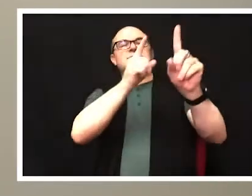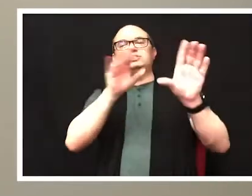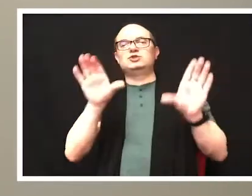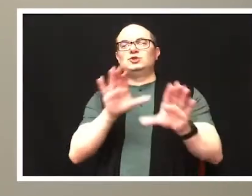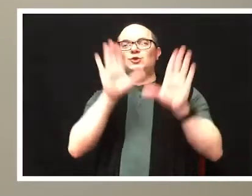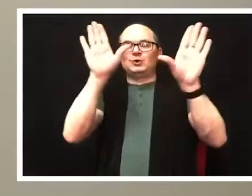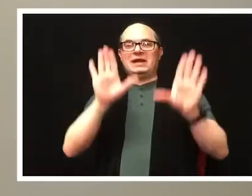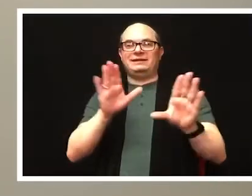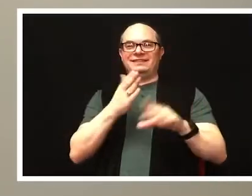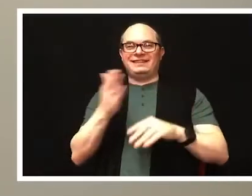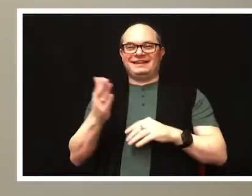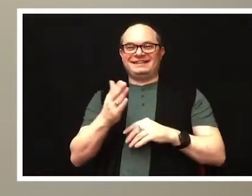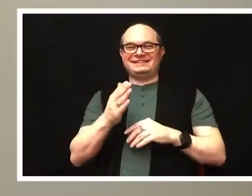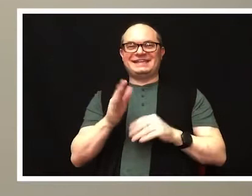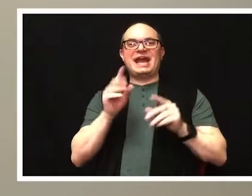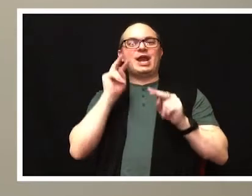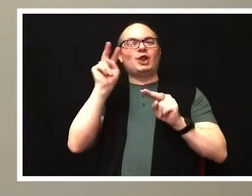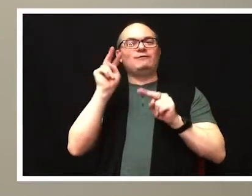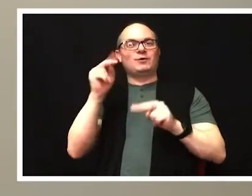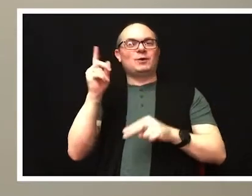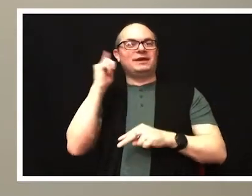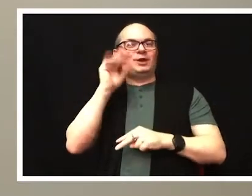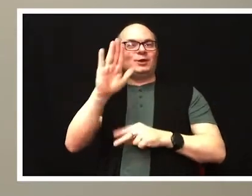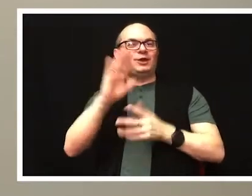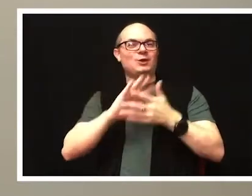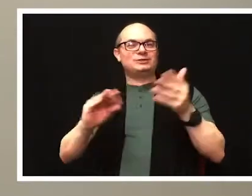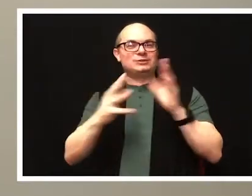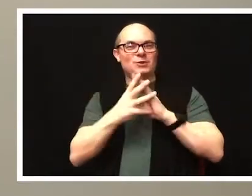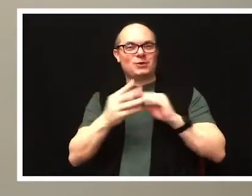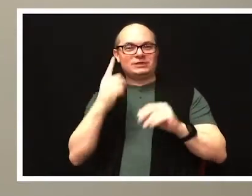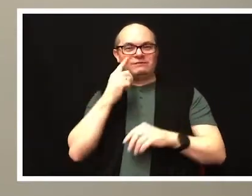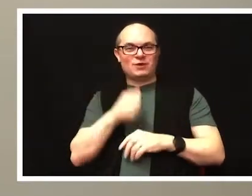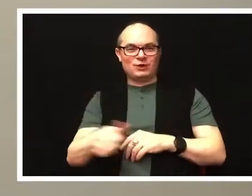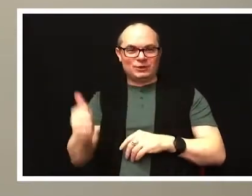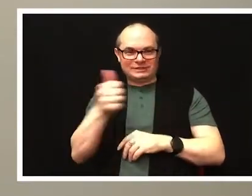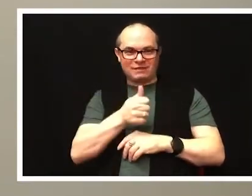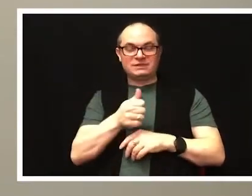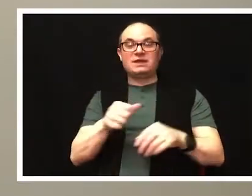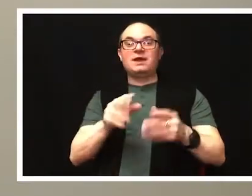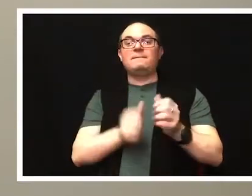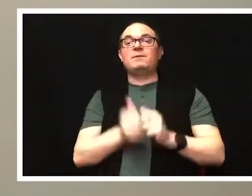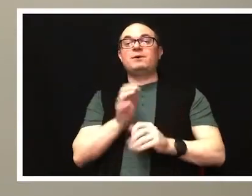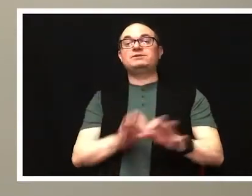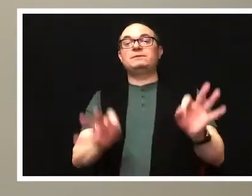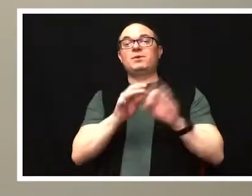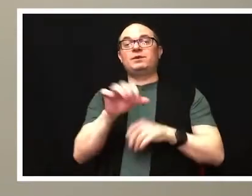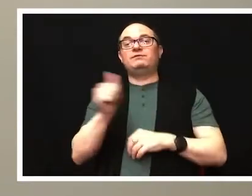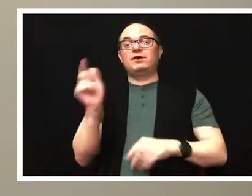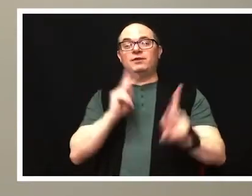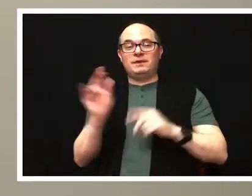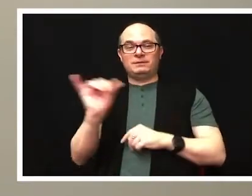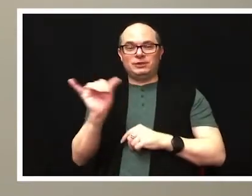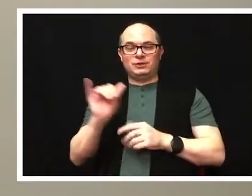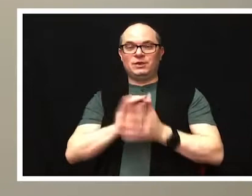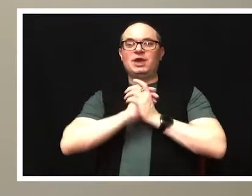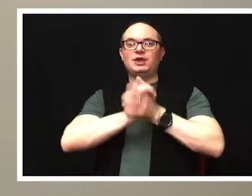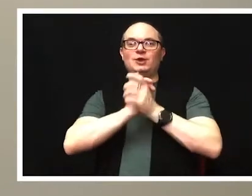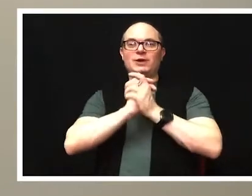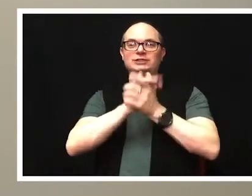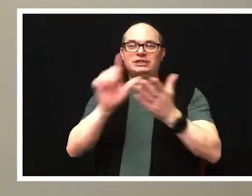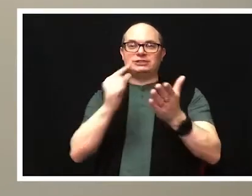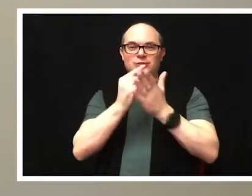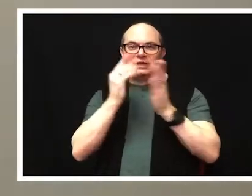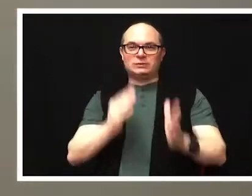I cannot wait to hear about all of the amazing things that you'll do for yourself, but most importantly, for others.